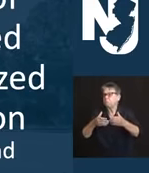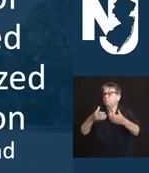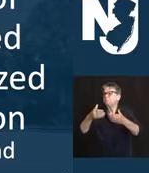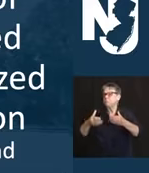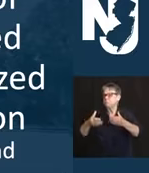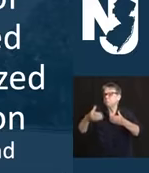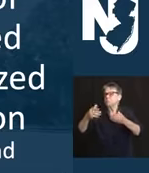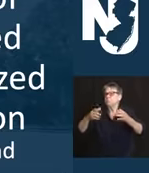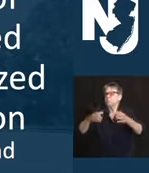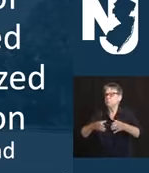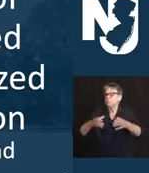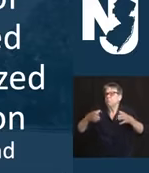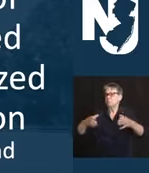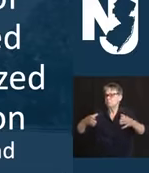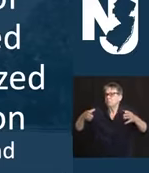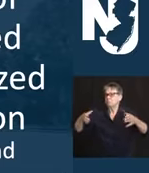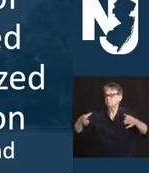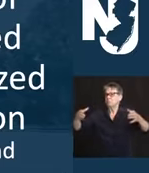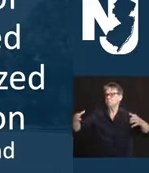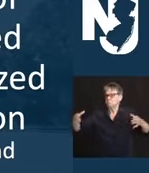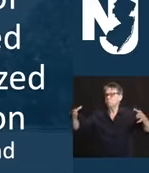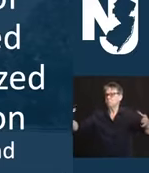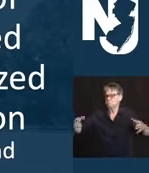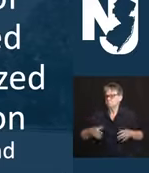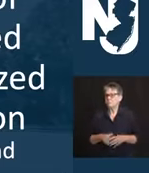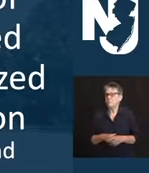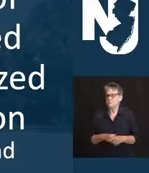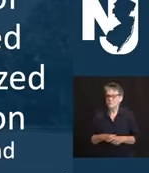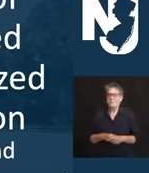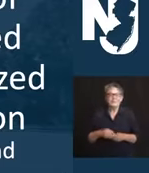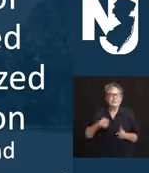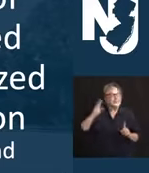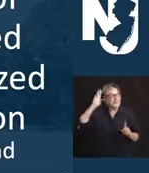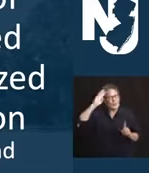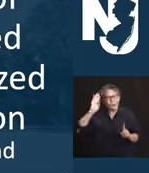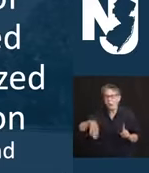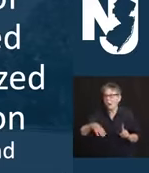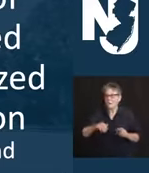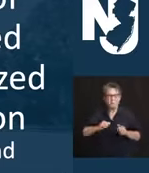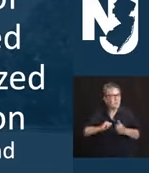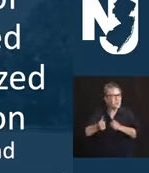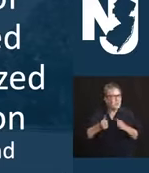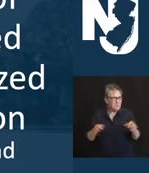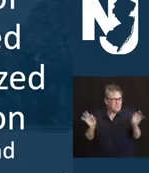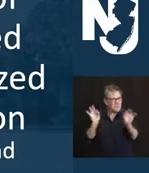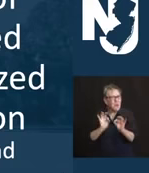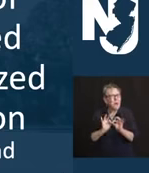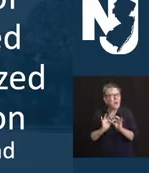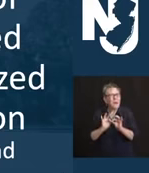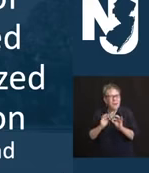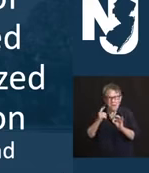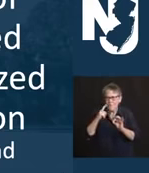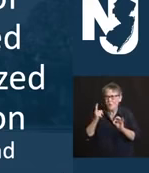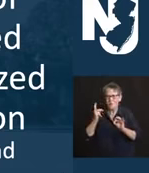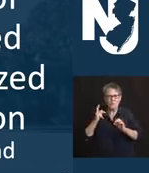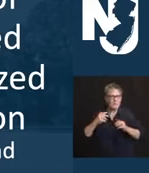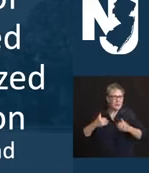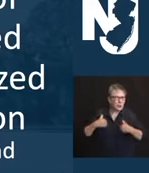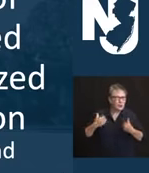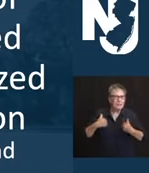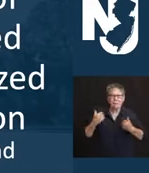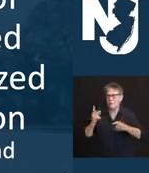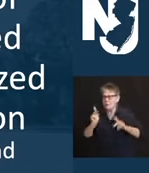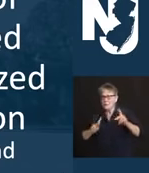and play. But even more, we want everyone to be safe. Also, I want to give a big shout out to Senator Paul Sarlo